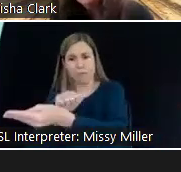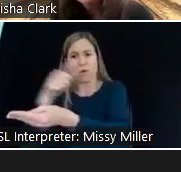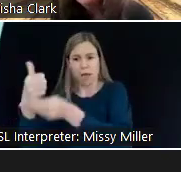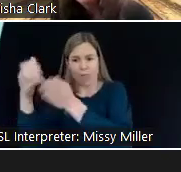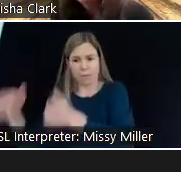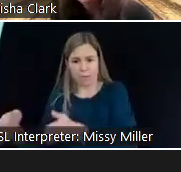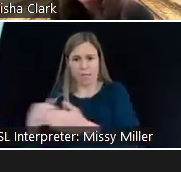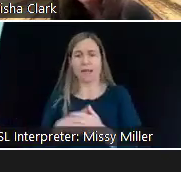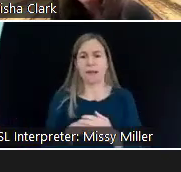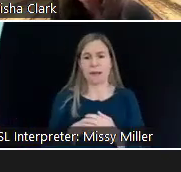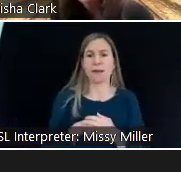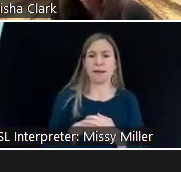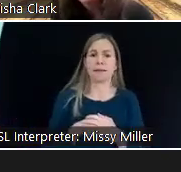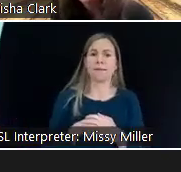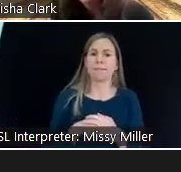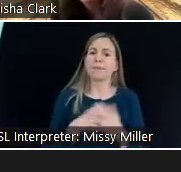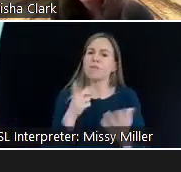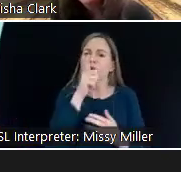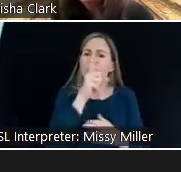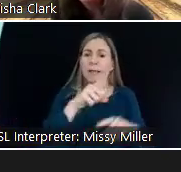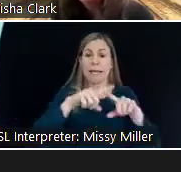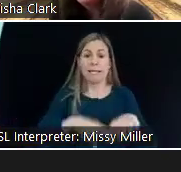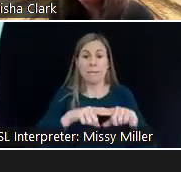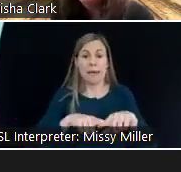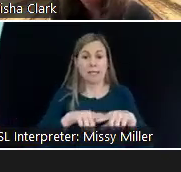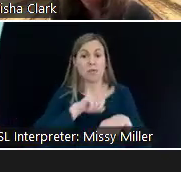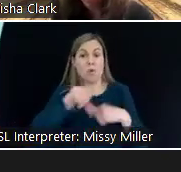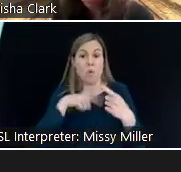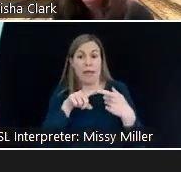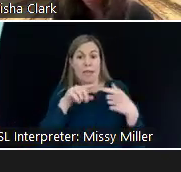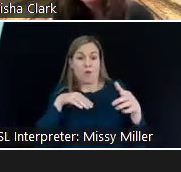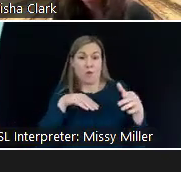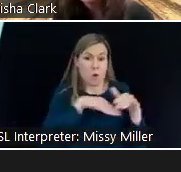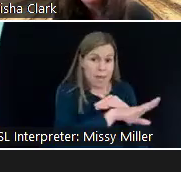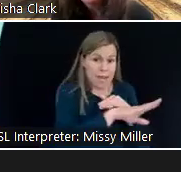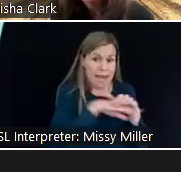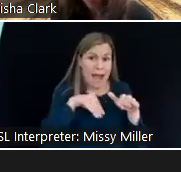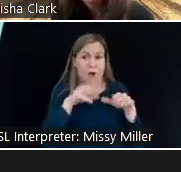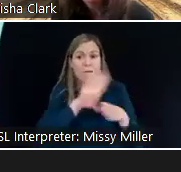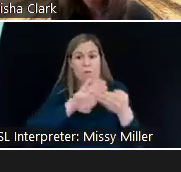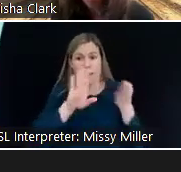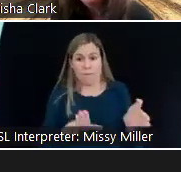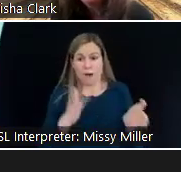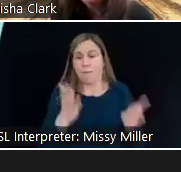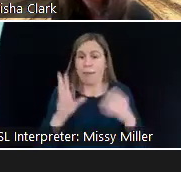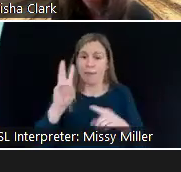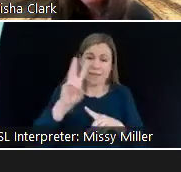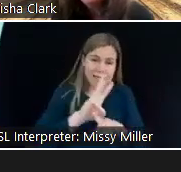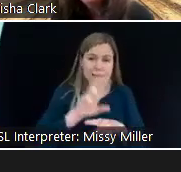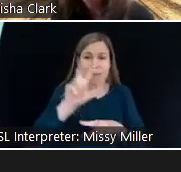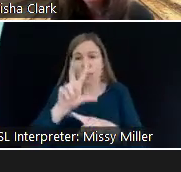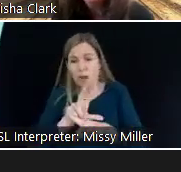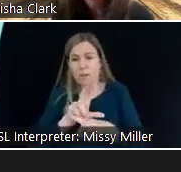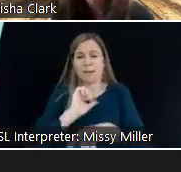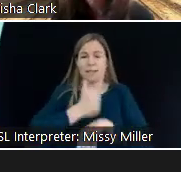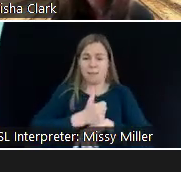could be, it depends on when you kind of come out of waiver. It might be 6 months. It could be 3 months. It's all based on that